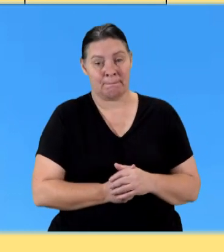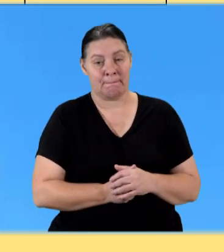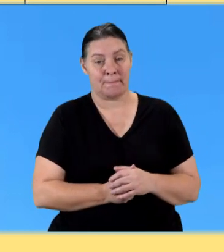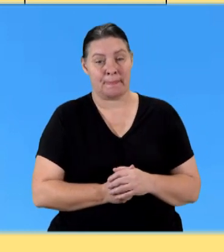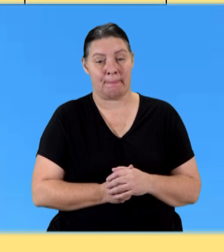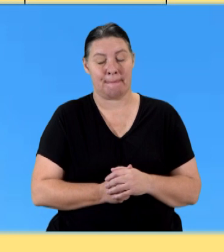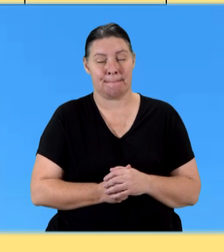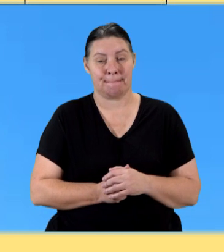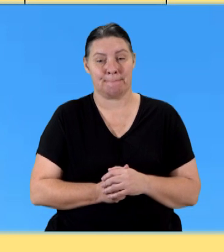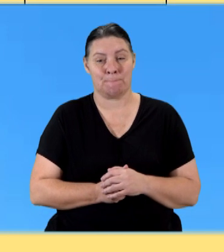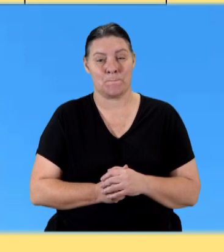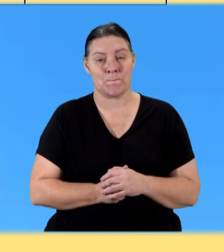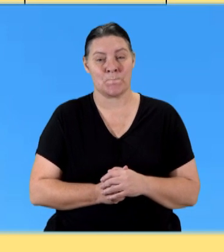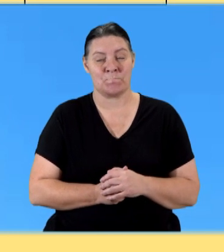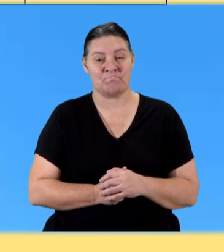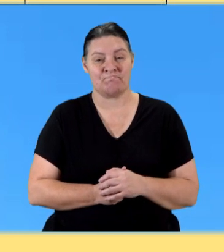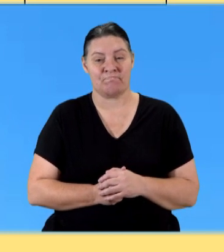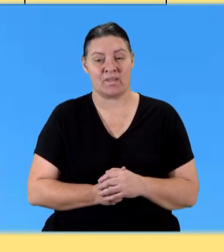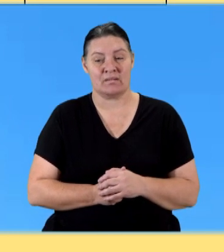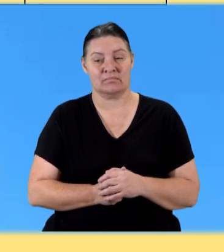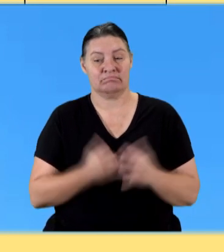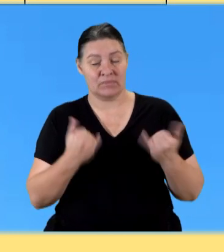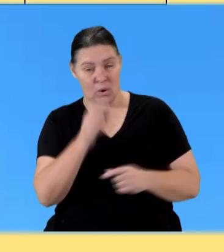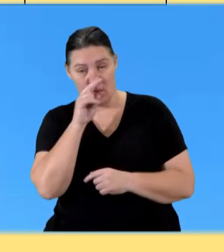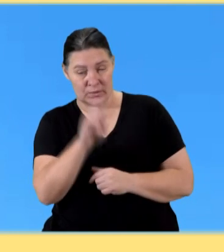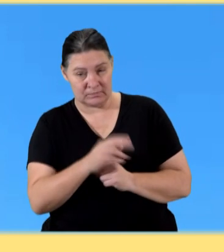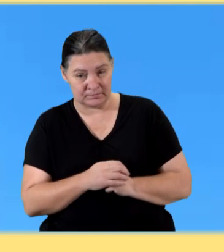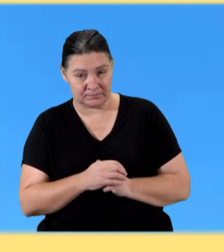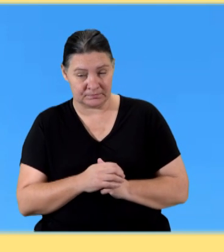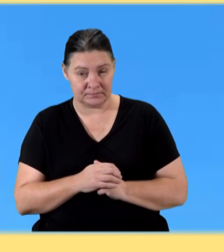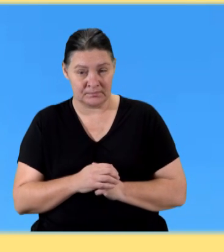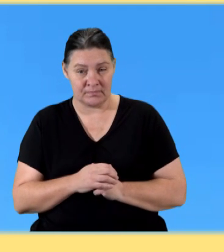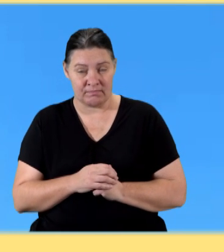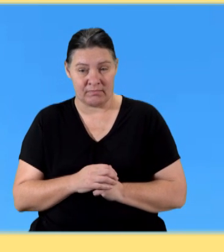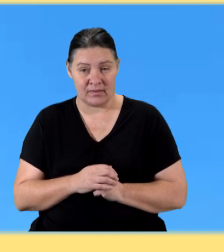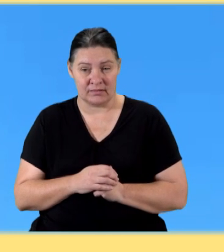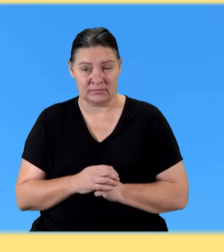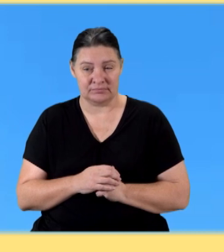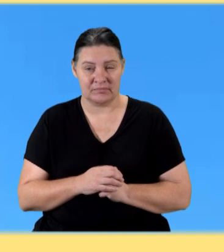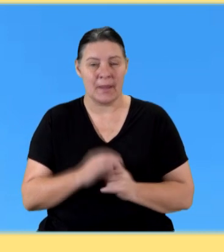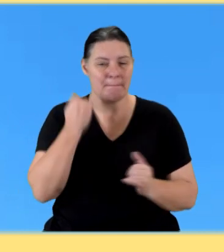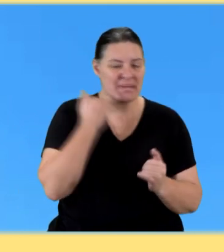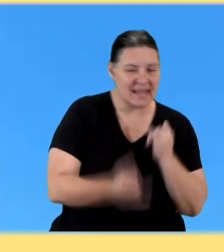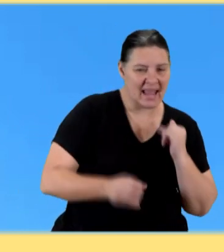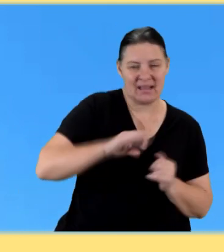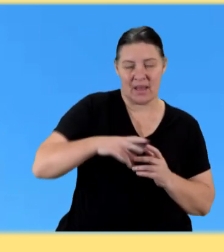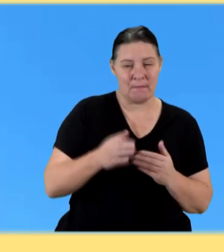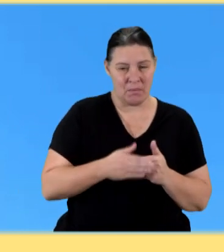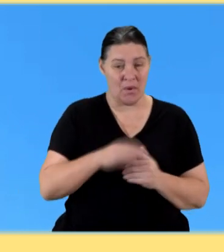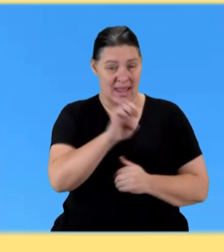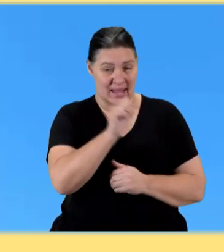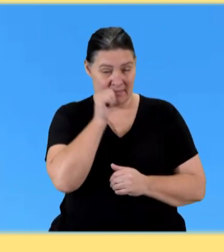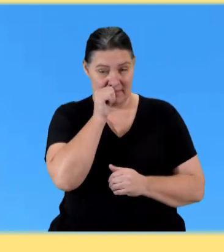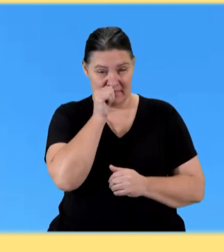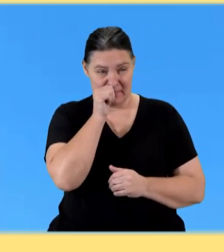I must also record in the creditors list. Let us look at more errors and omissions.